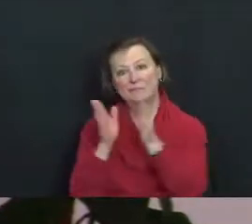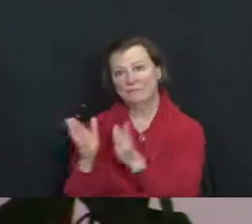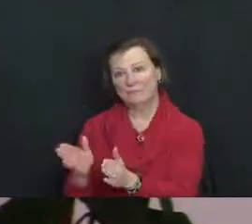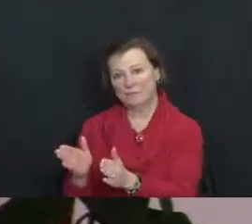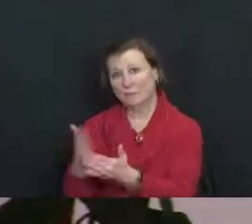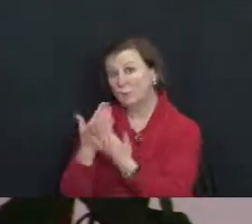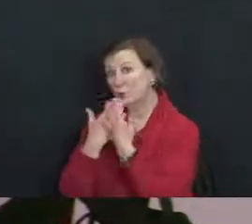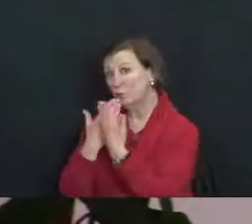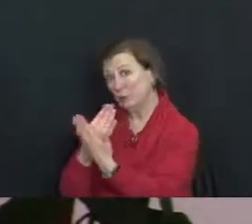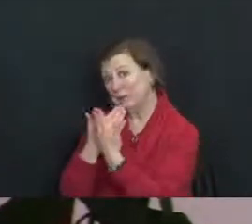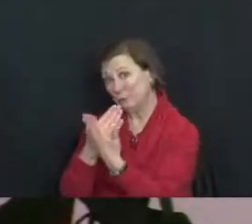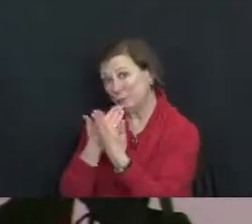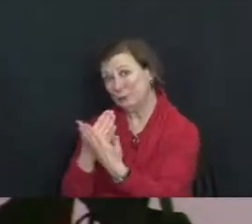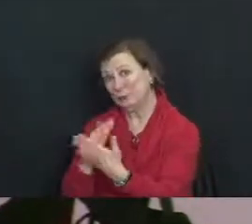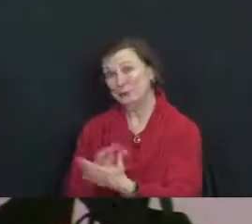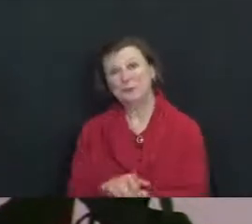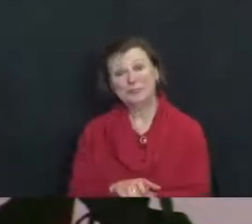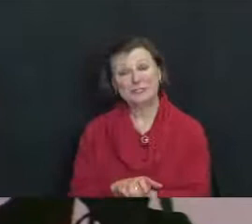and gratitude.